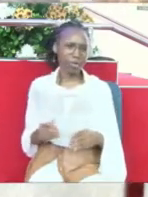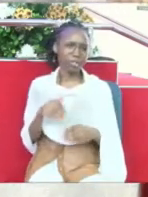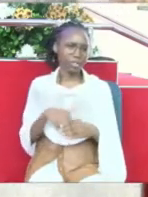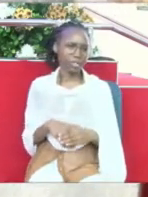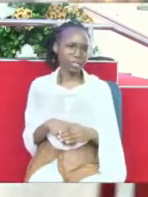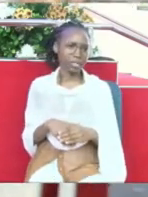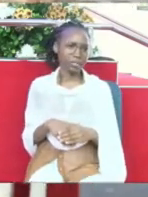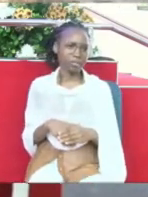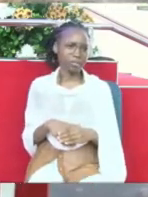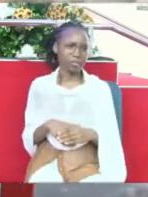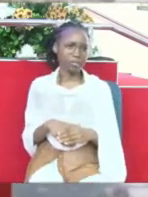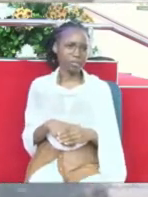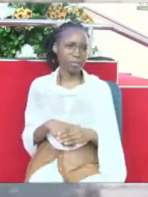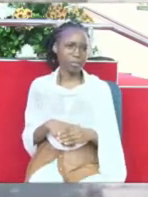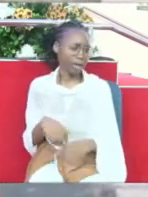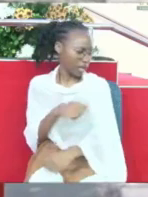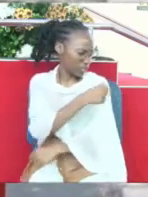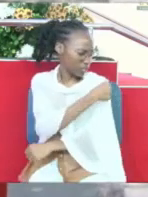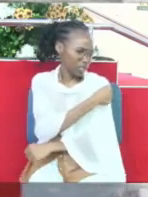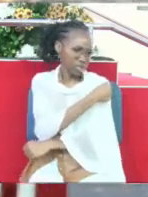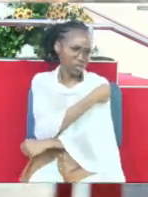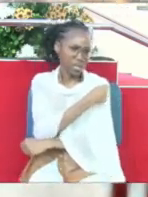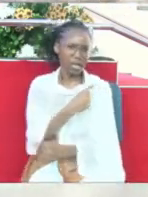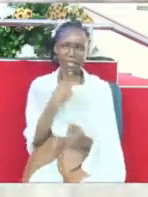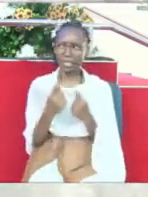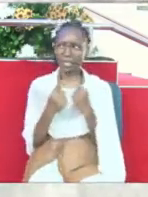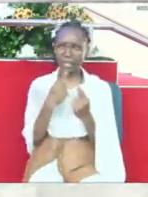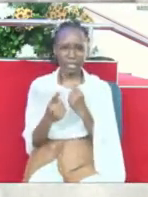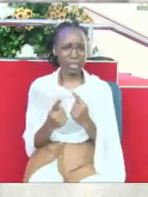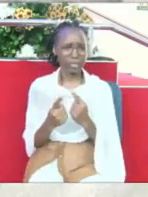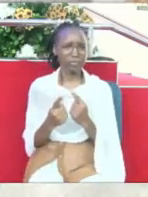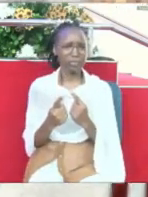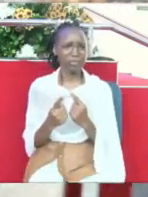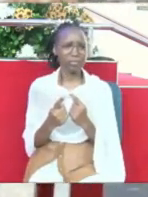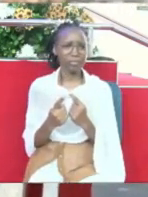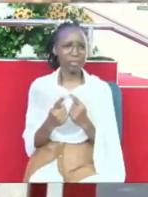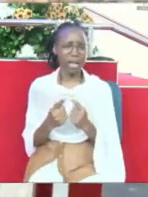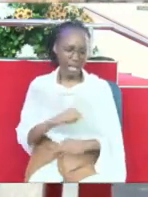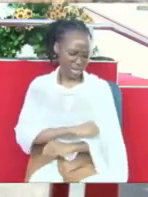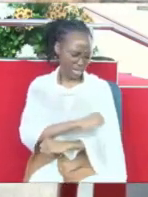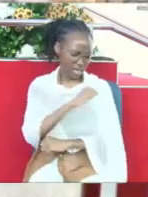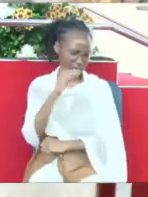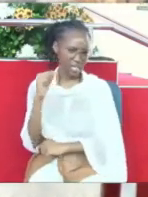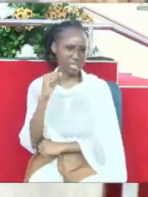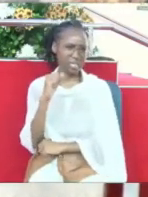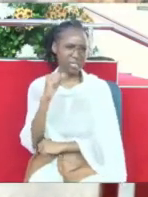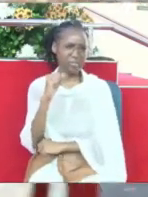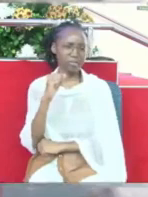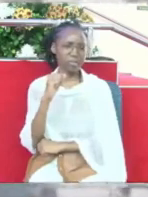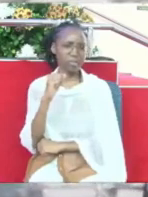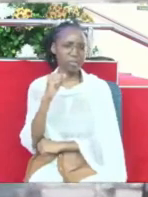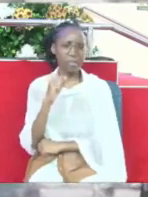that fact. Daktari sasa hawezi wakapingana na ule ukweli wa mambo. And he raises that one. Na akamfufua. And even the one that